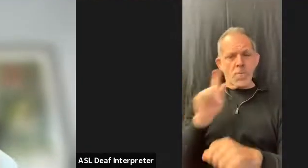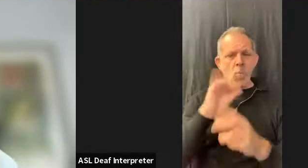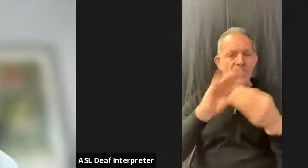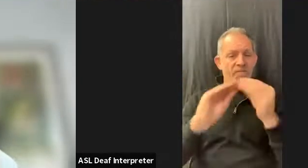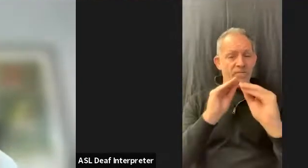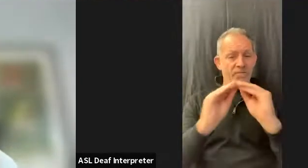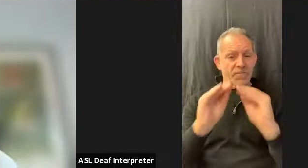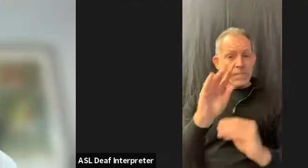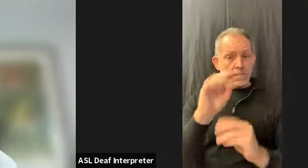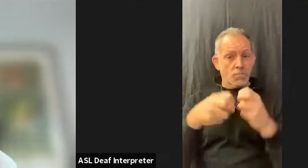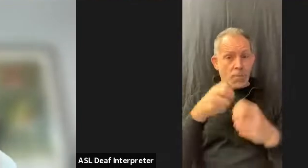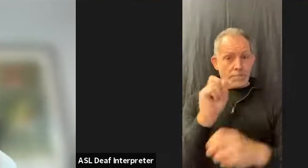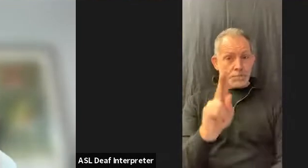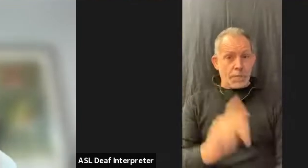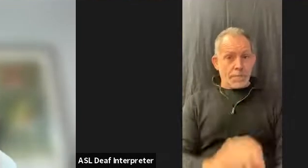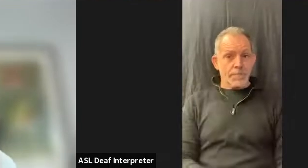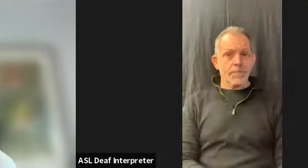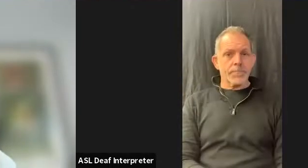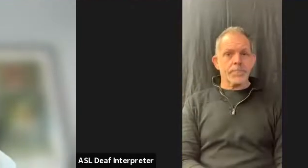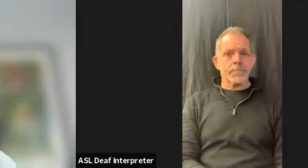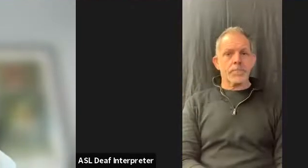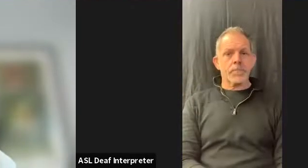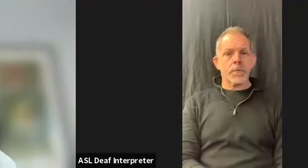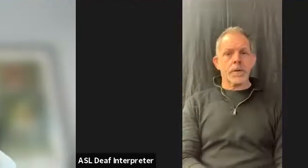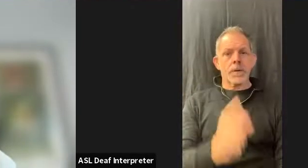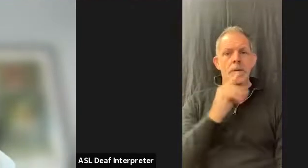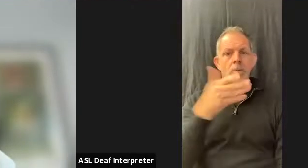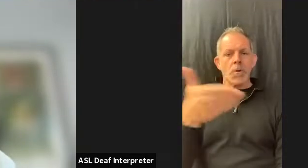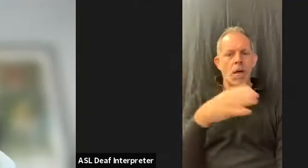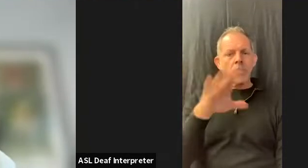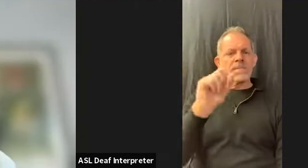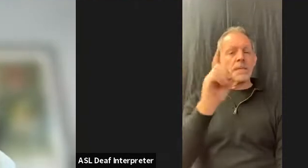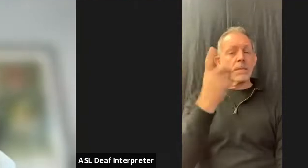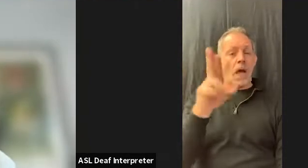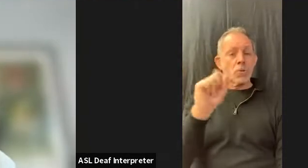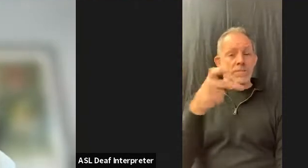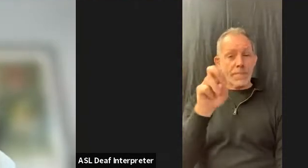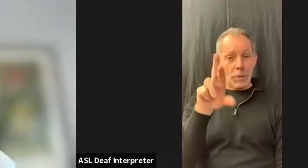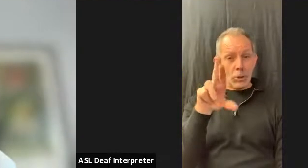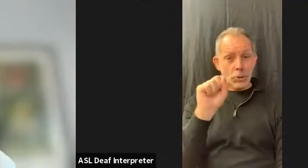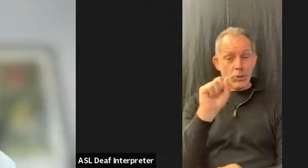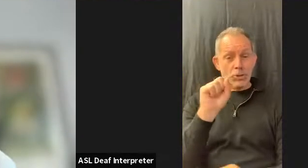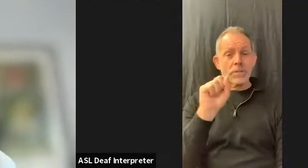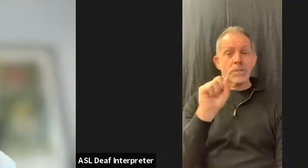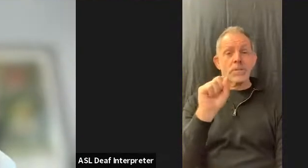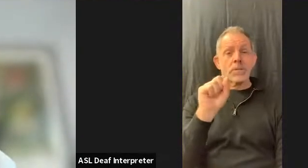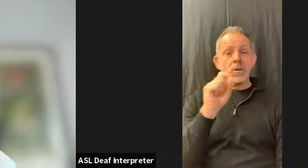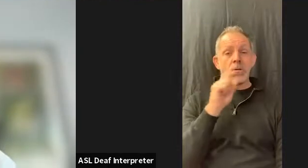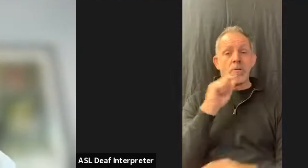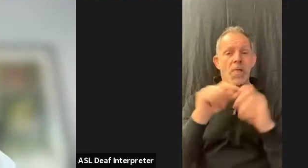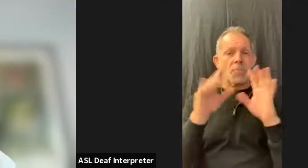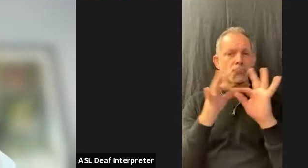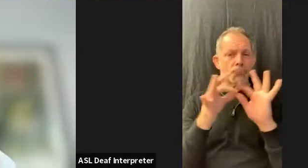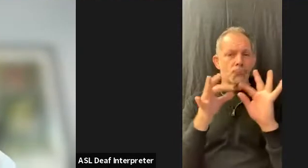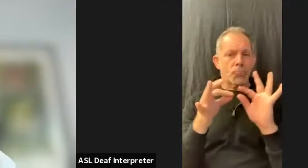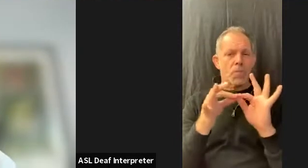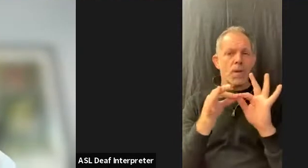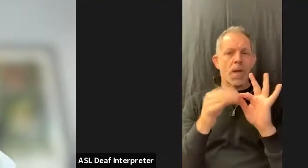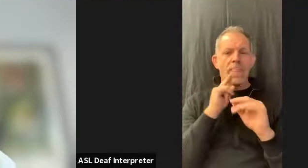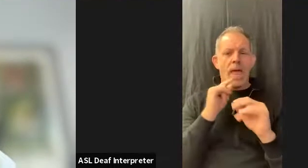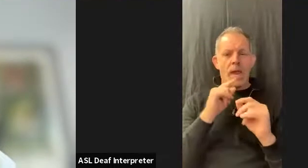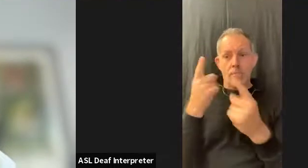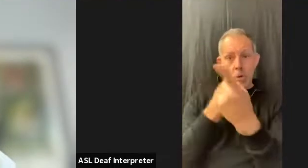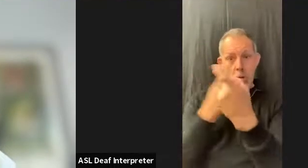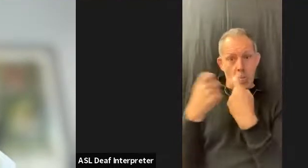of our speakers will be sharing an update, and after they've commented, we will take questions using the chat feature. Please make sure that you submit your questions